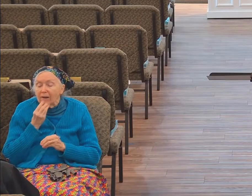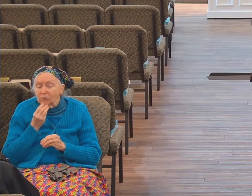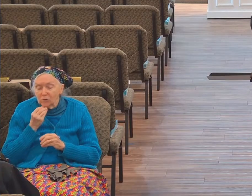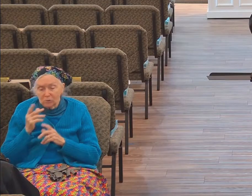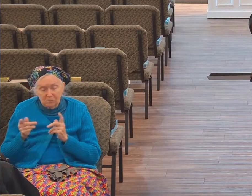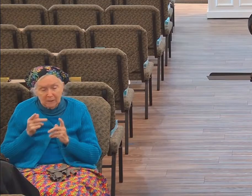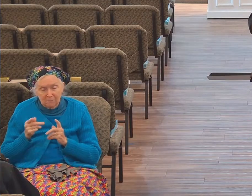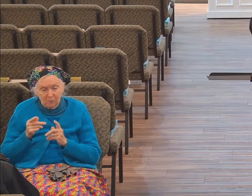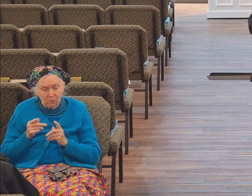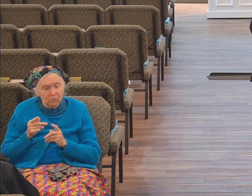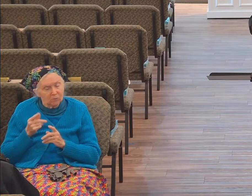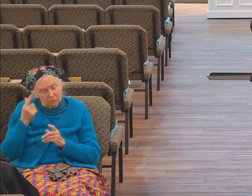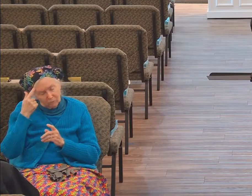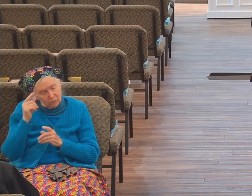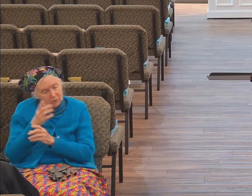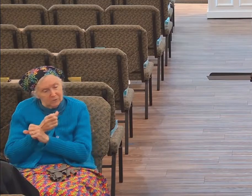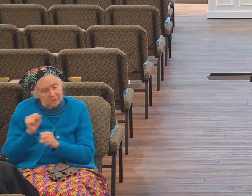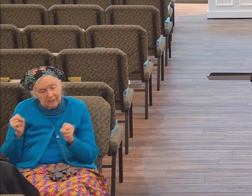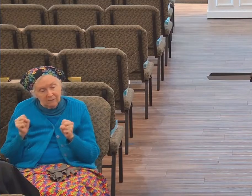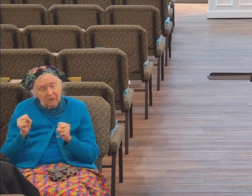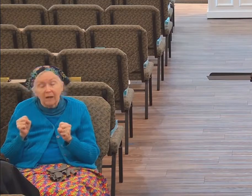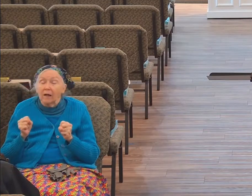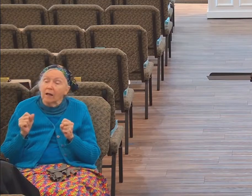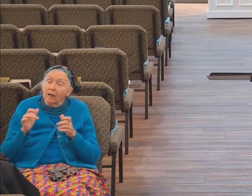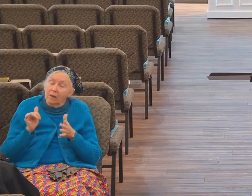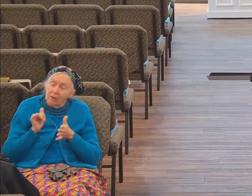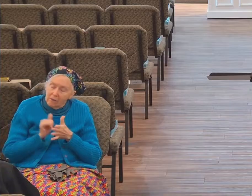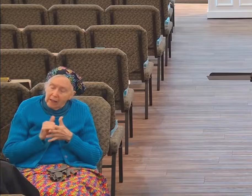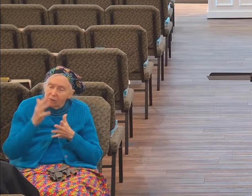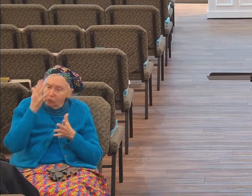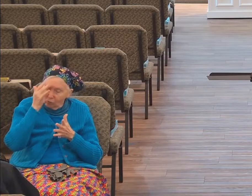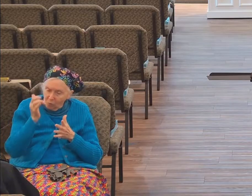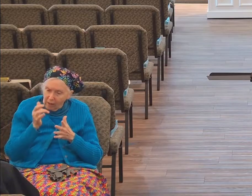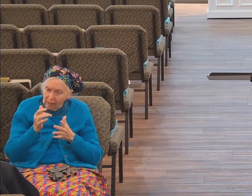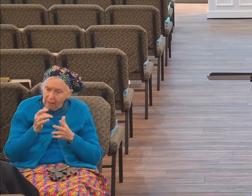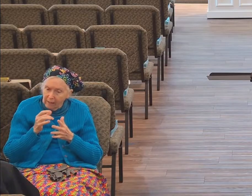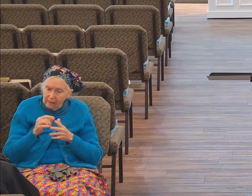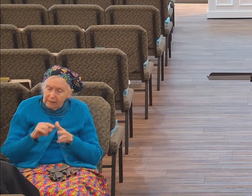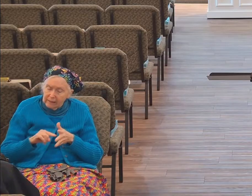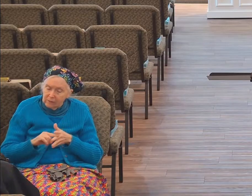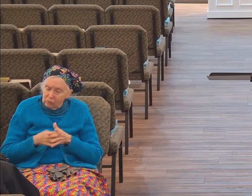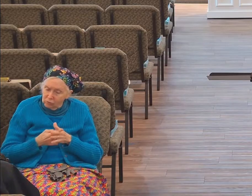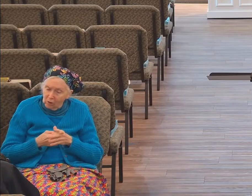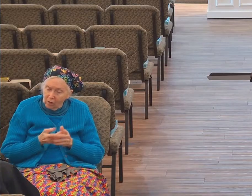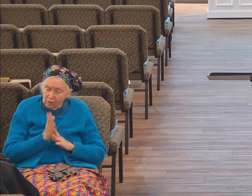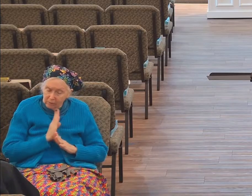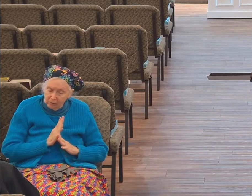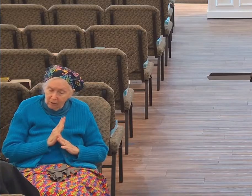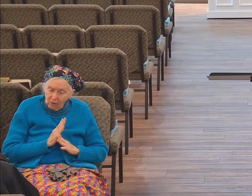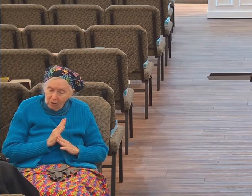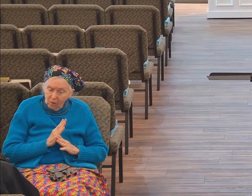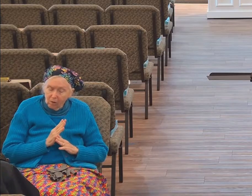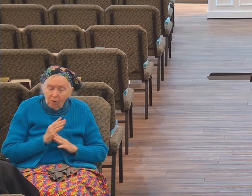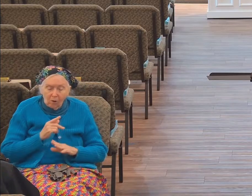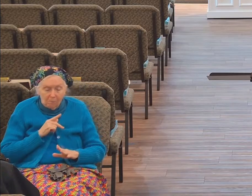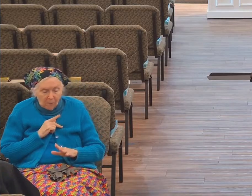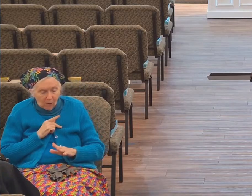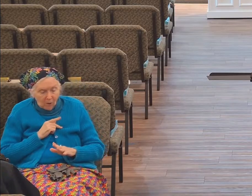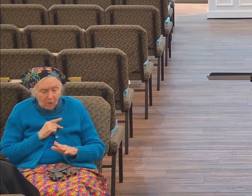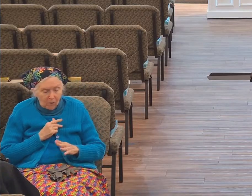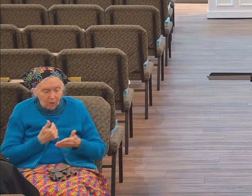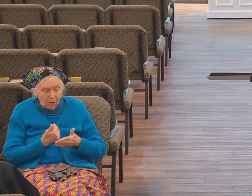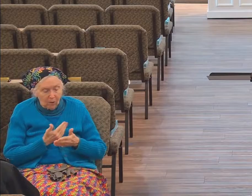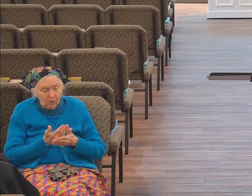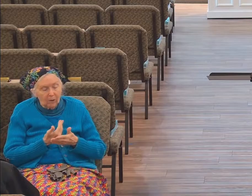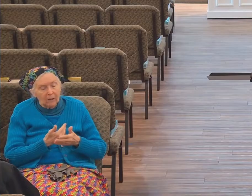It's why all this mess got started in the first place and how he got separated from them. Because you go back to Acts 17, who stirred up the